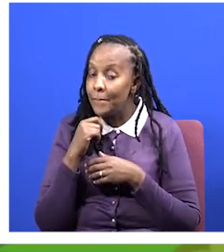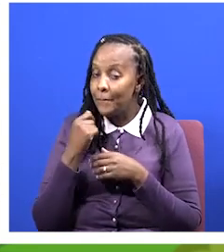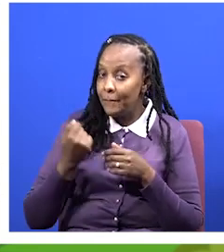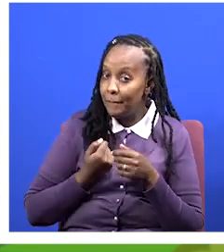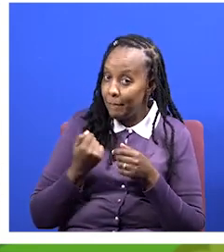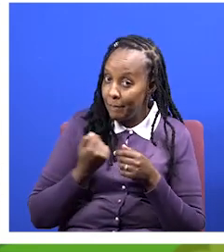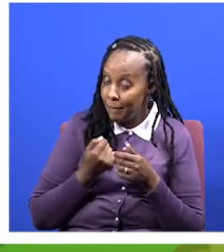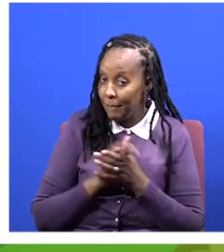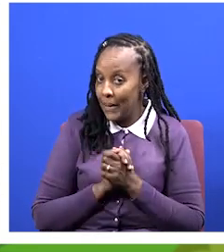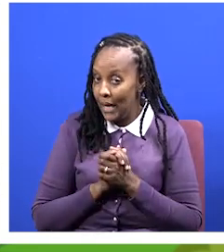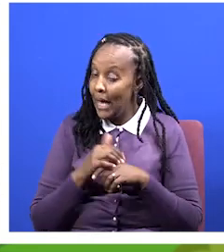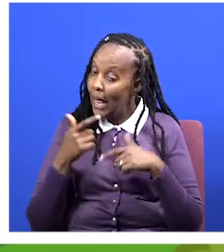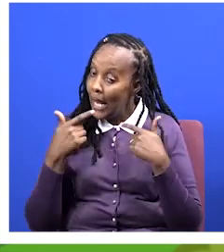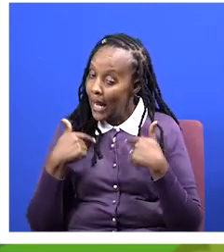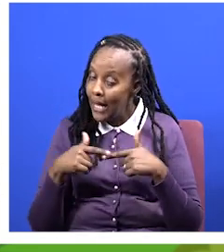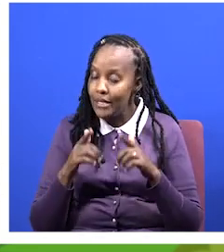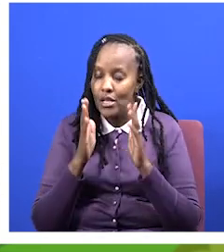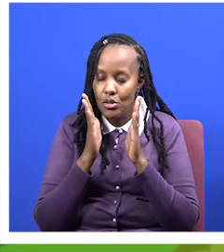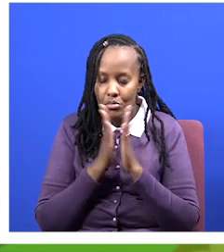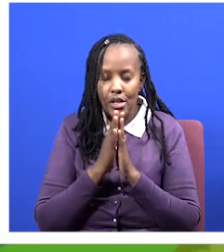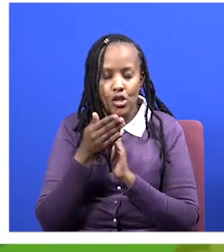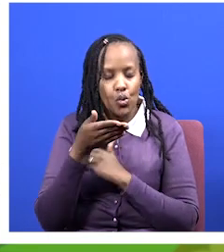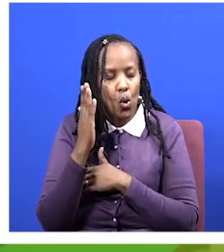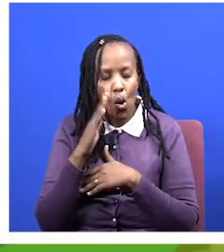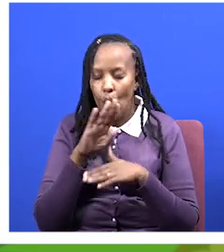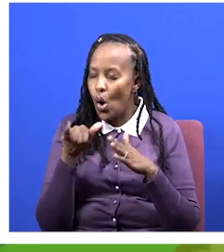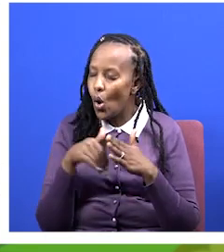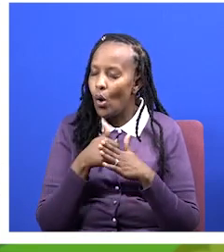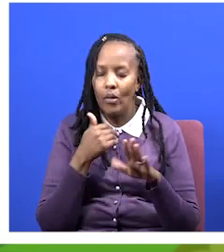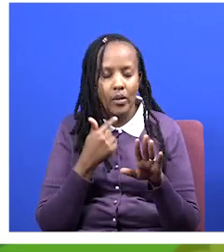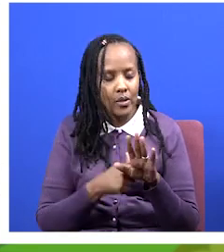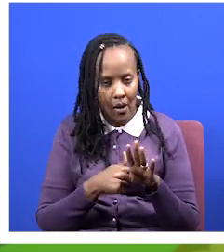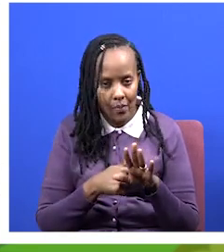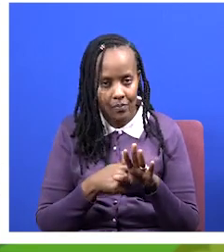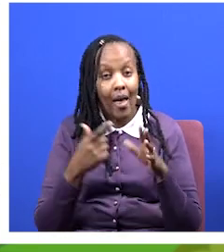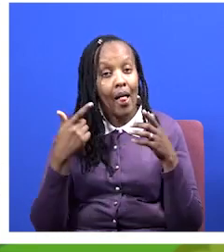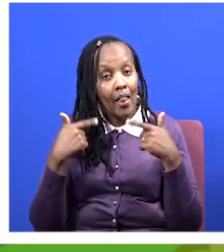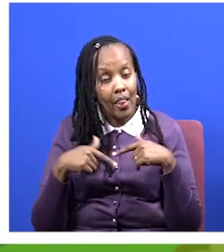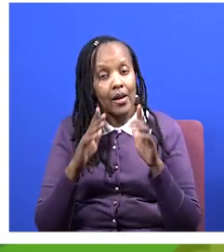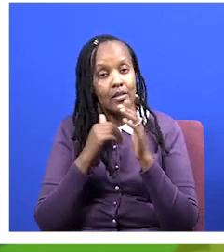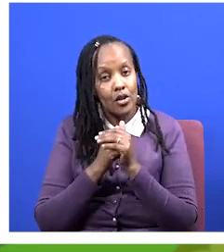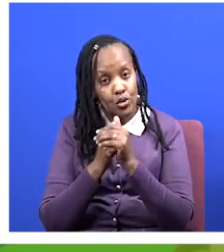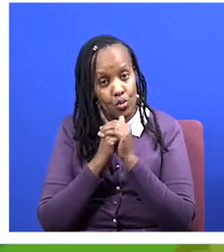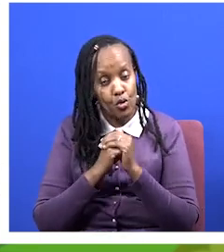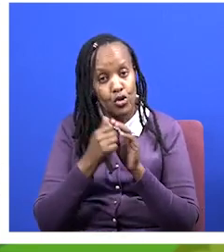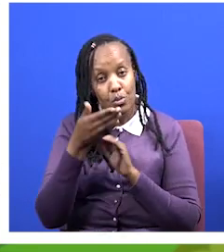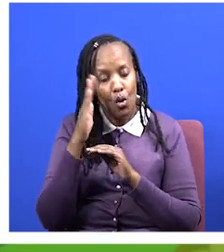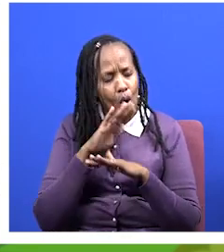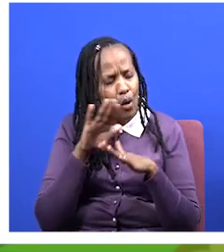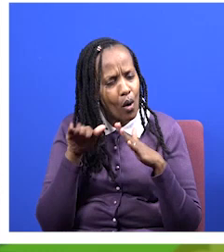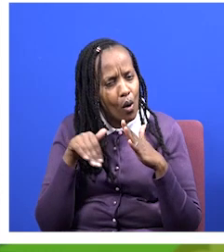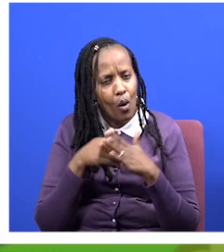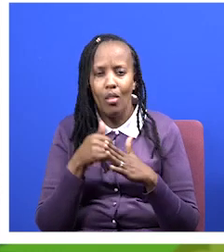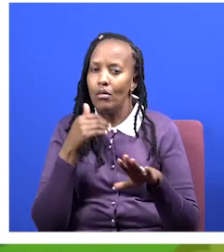Let us pray to God all the time. Let us worship God all